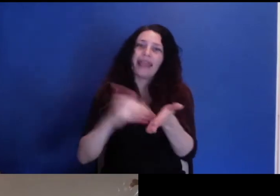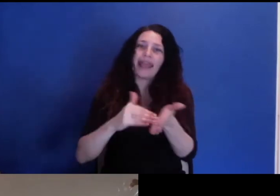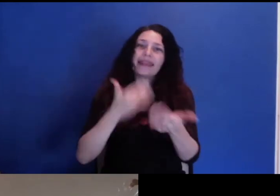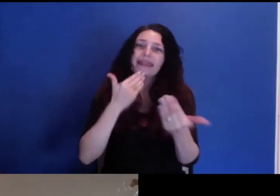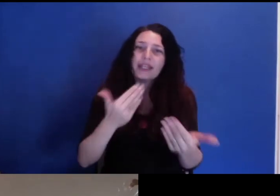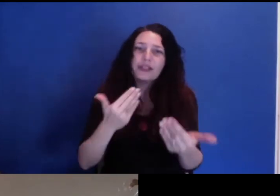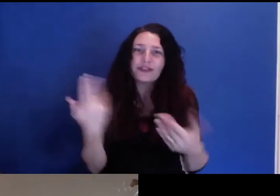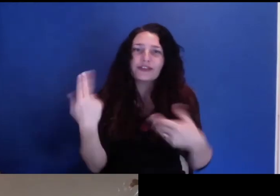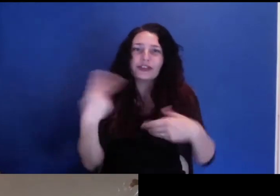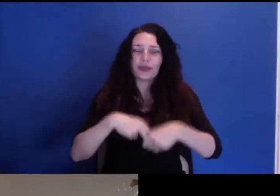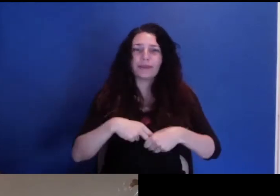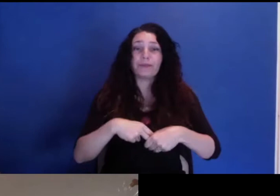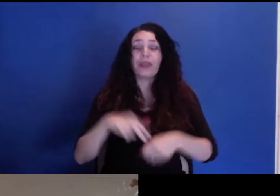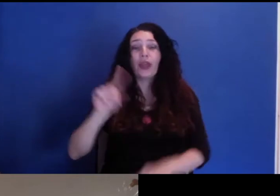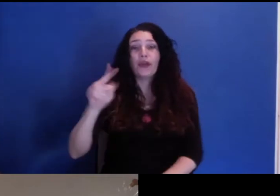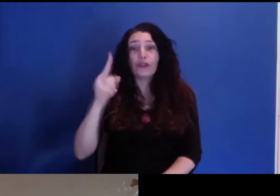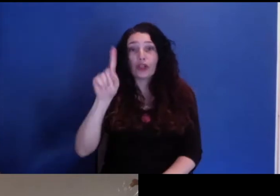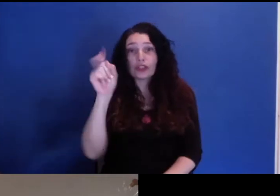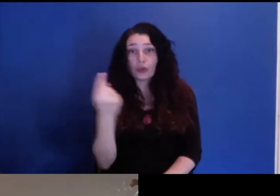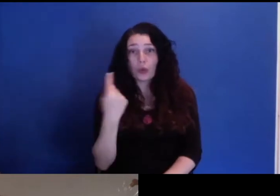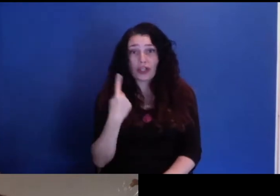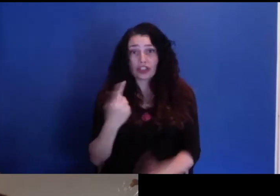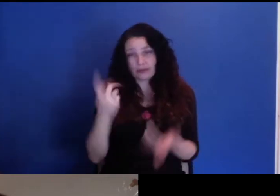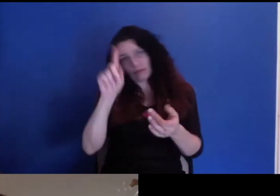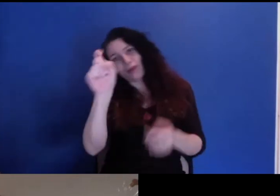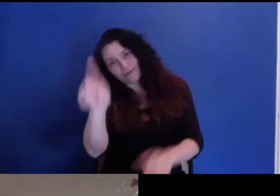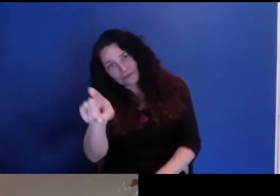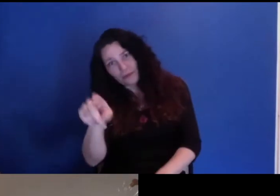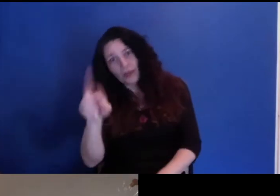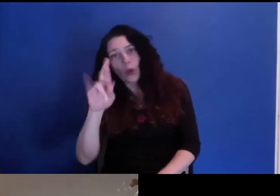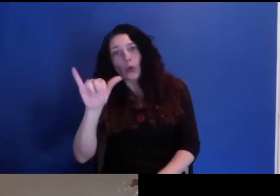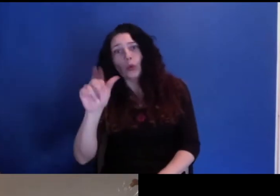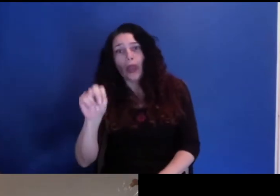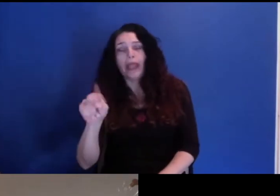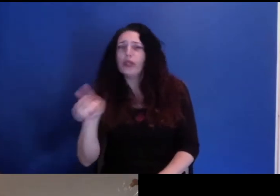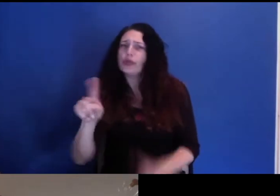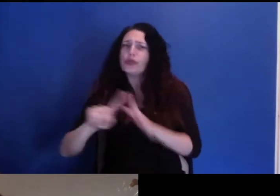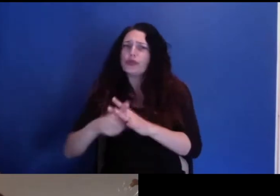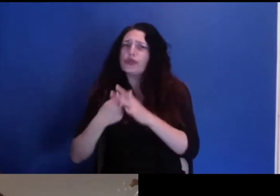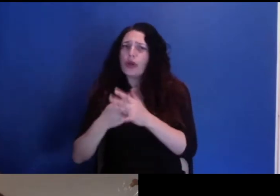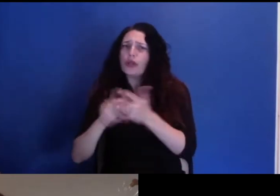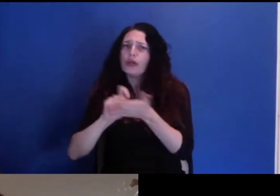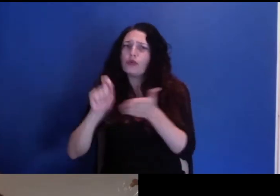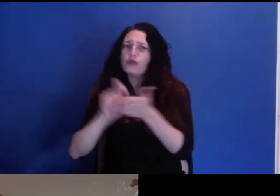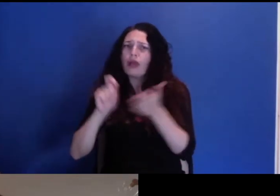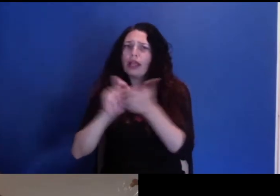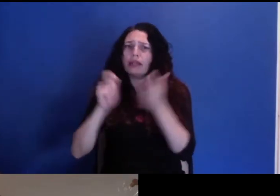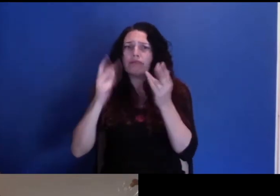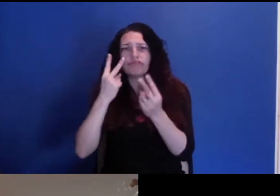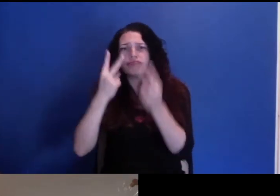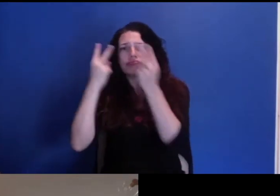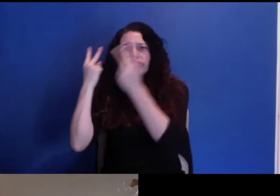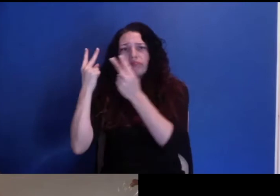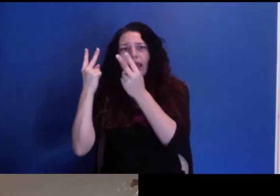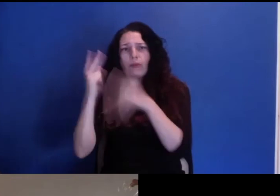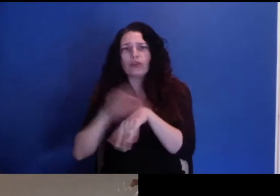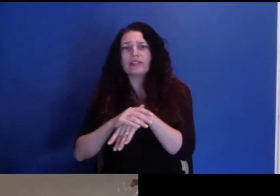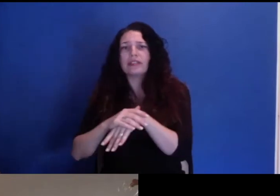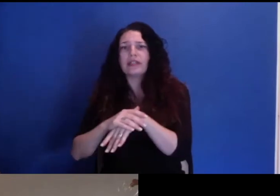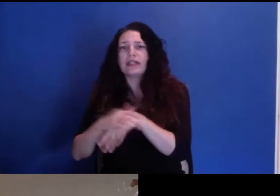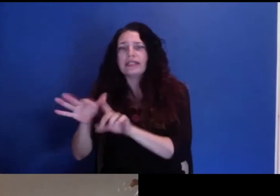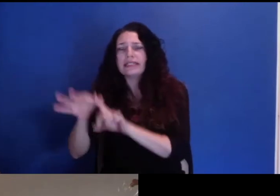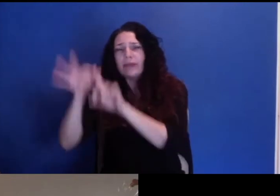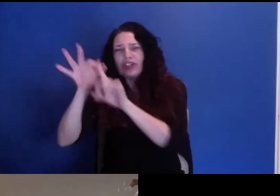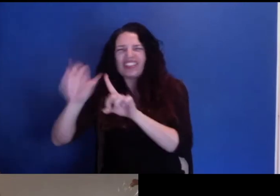first question is, you started out with writing your memoirs, I'm Special, and Other Lies We Tell Ourselves.